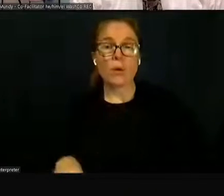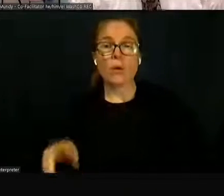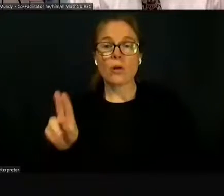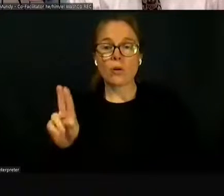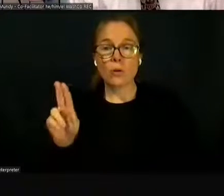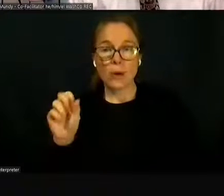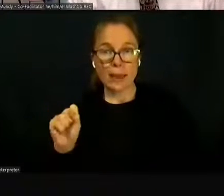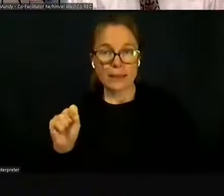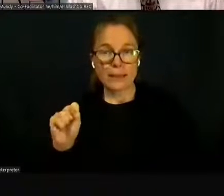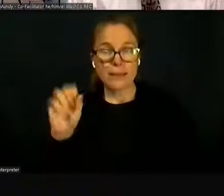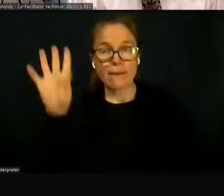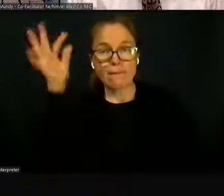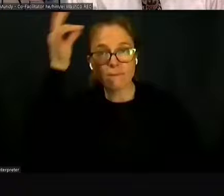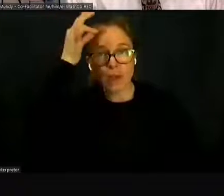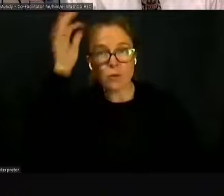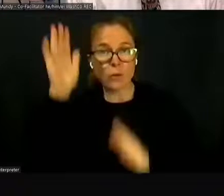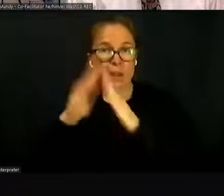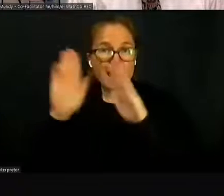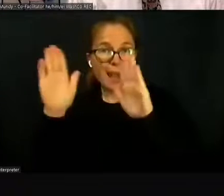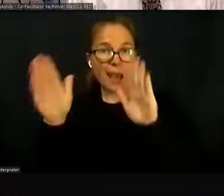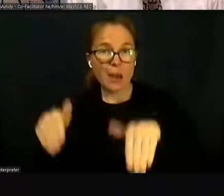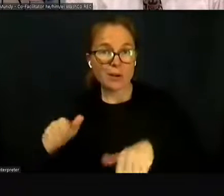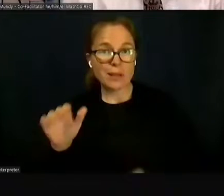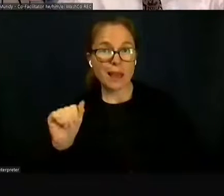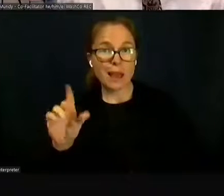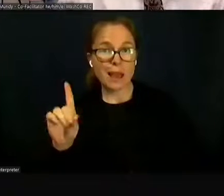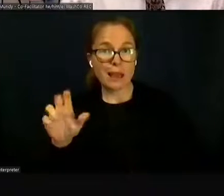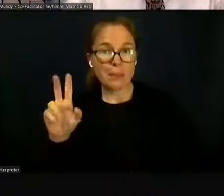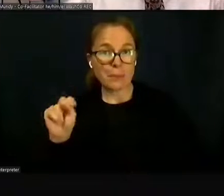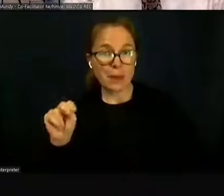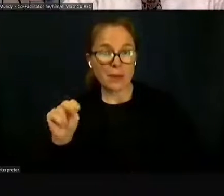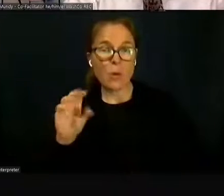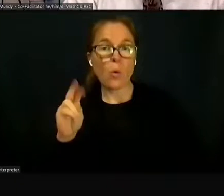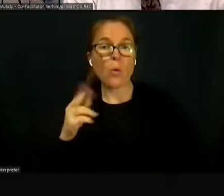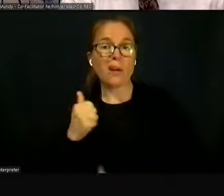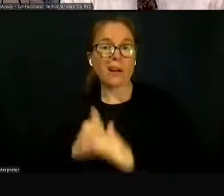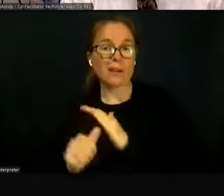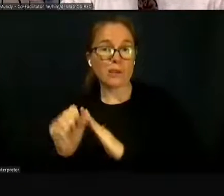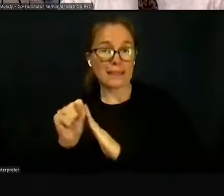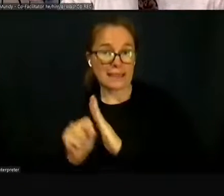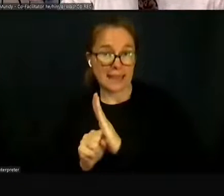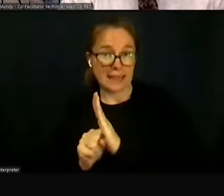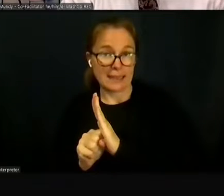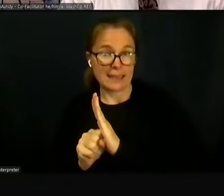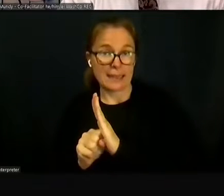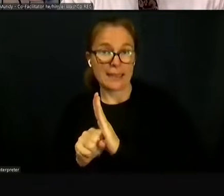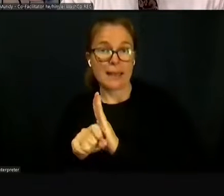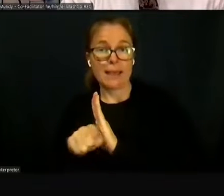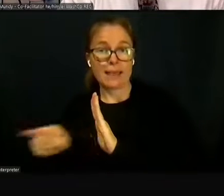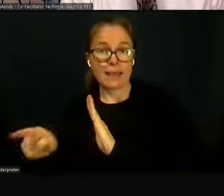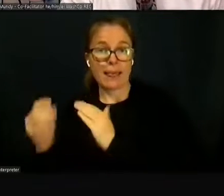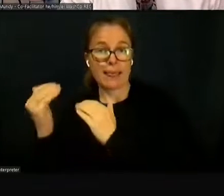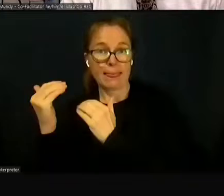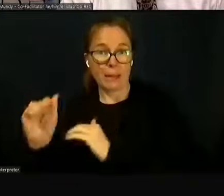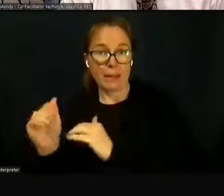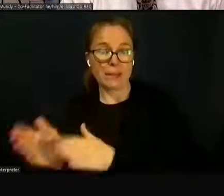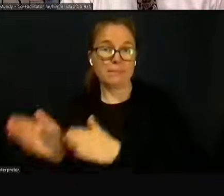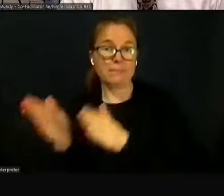the federal housing administration, or through the state. And general